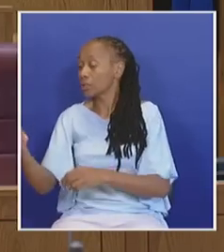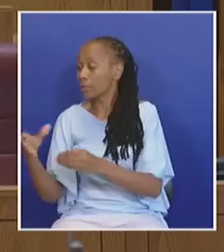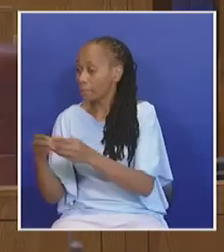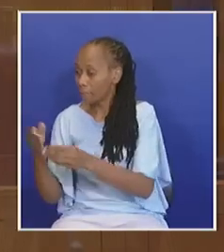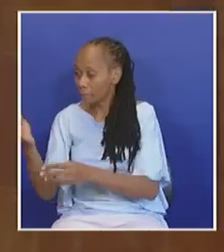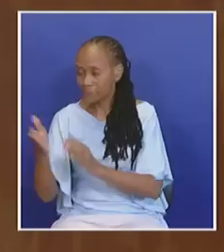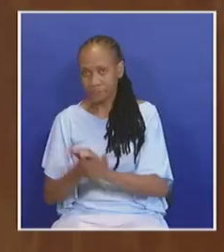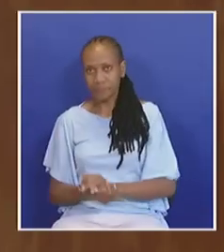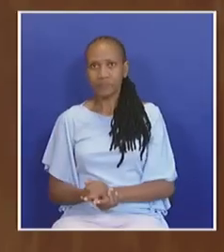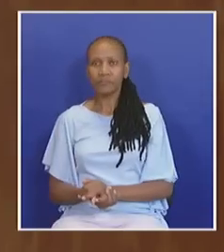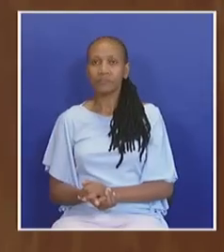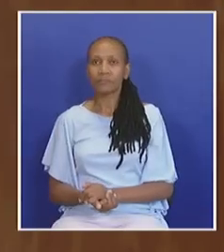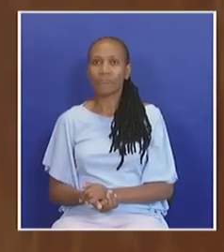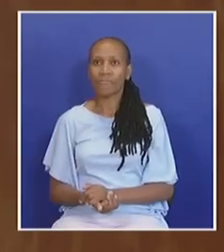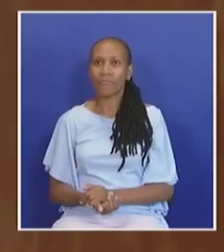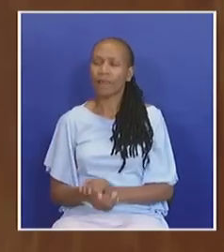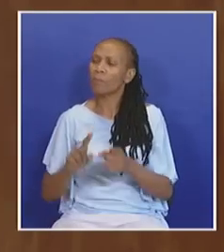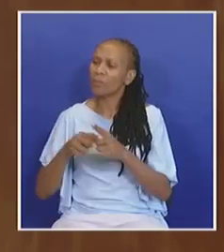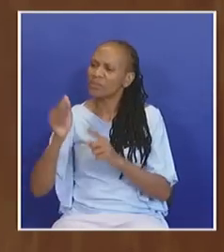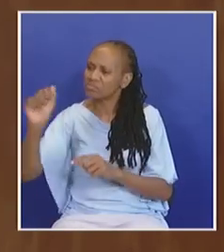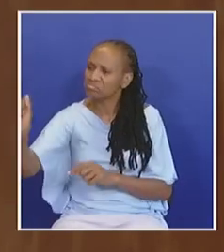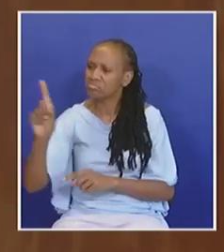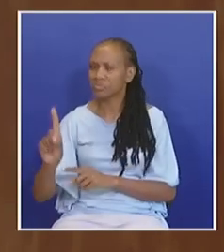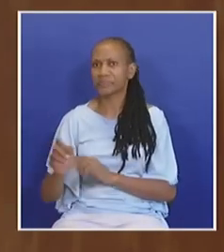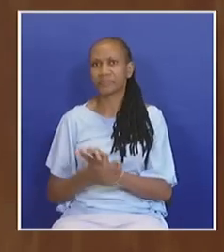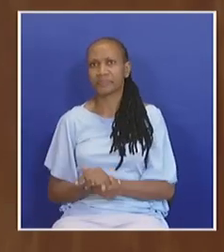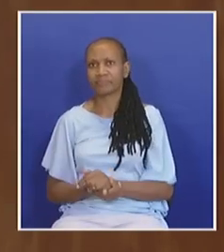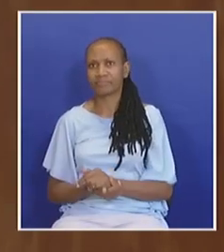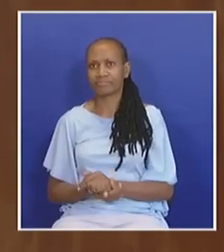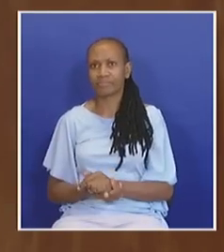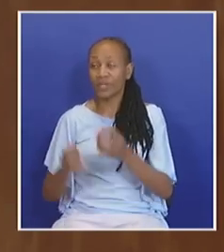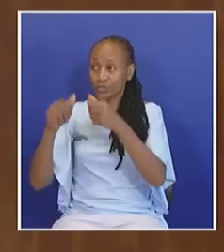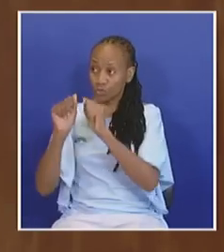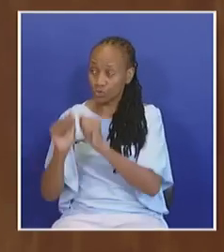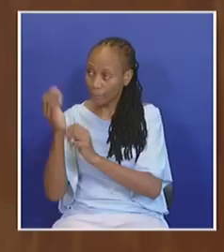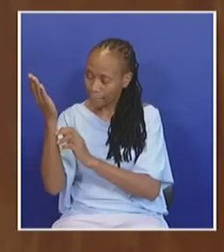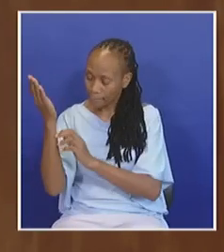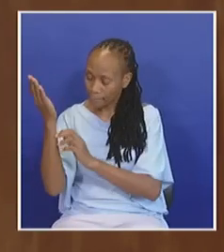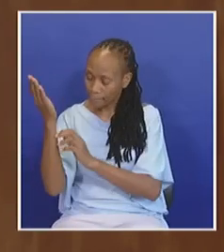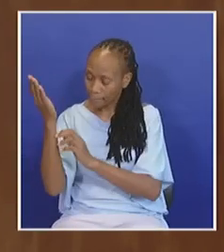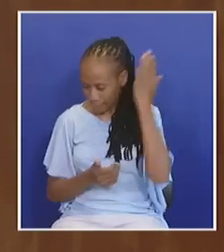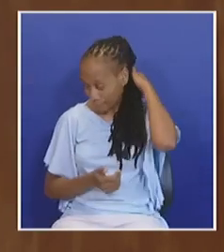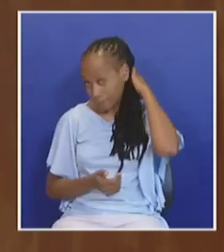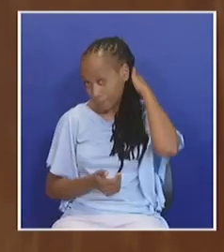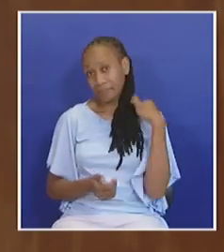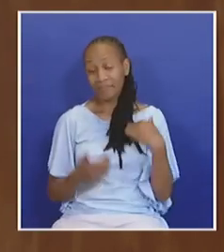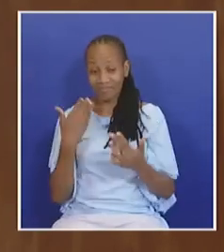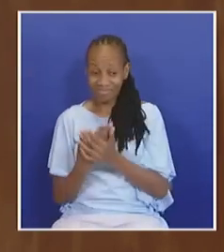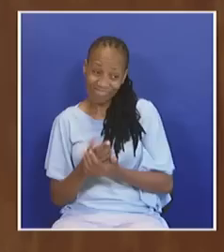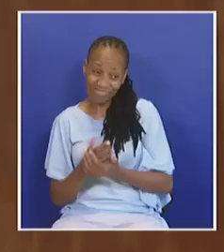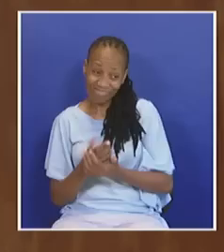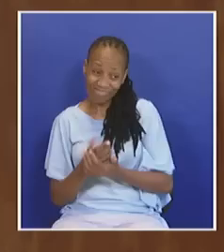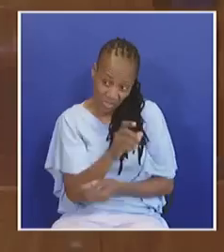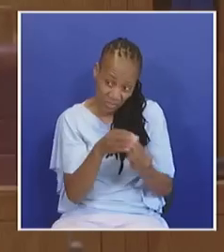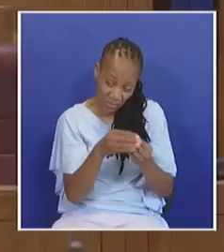Honorable Chairperson. Honorable Esak, Honorable what's your Chairperson, point of order? Through you, can I just check if this honorable member will take a question of guidance?